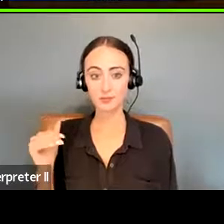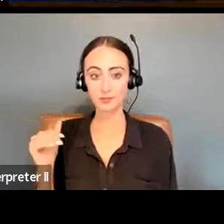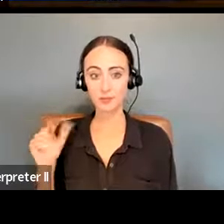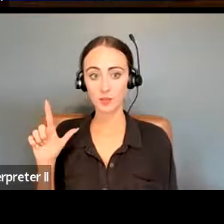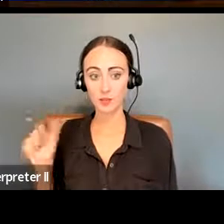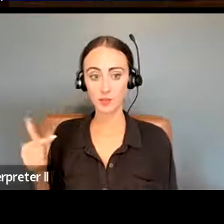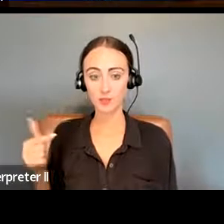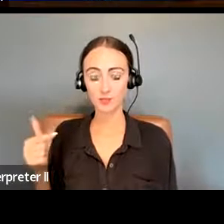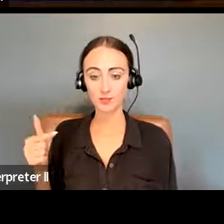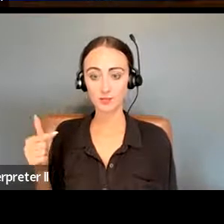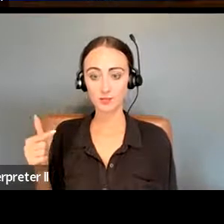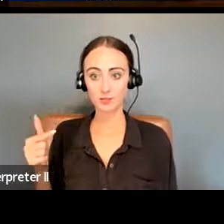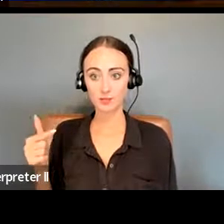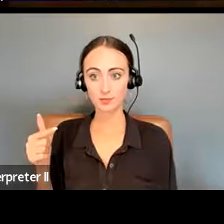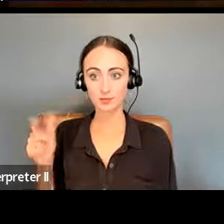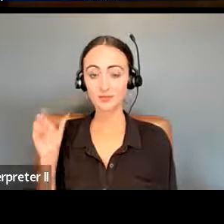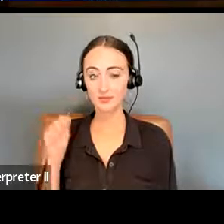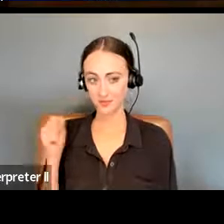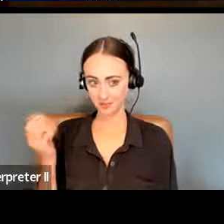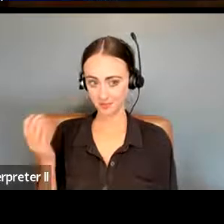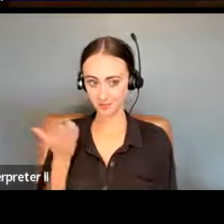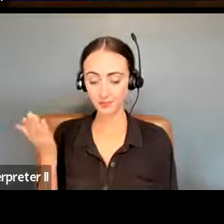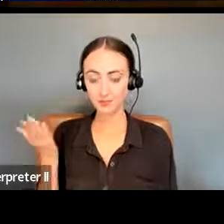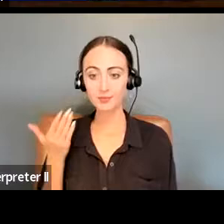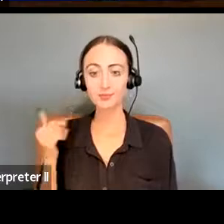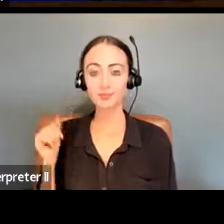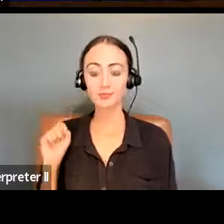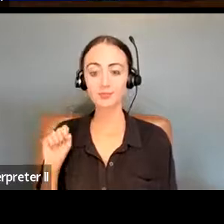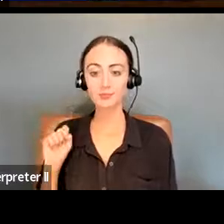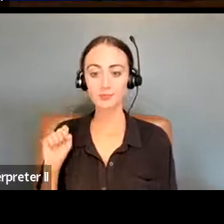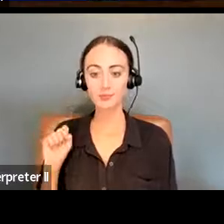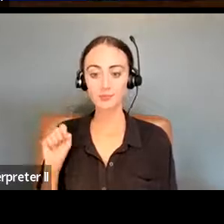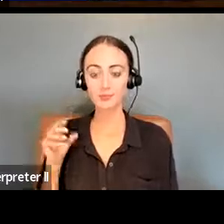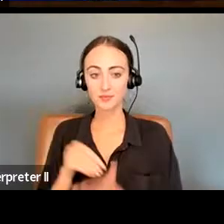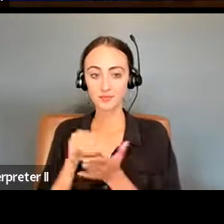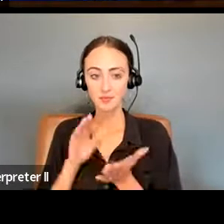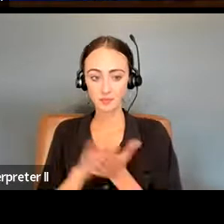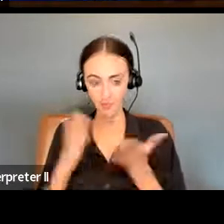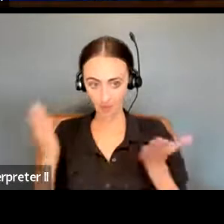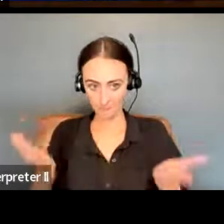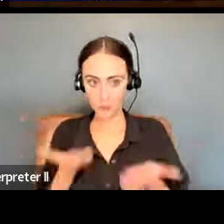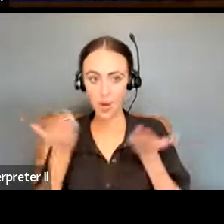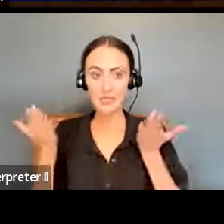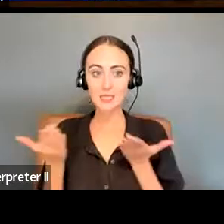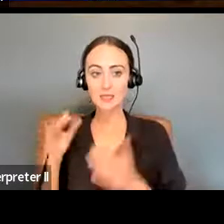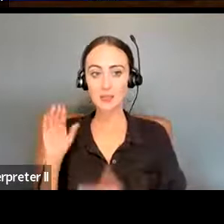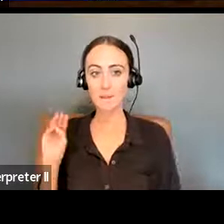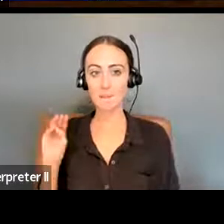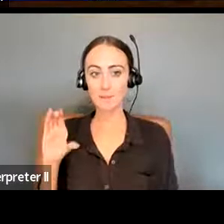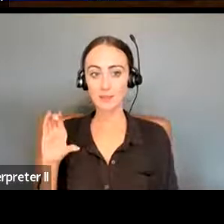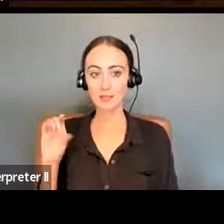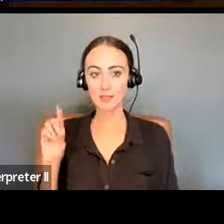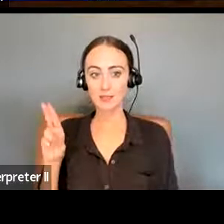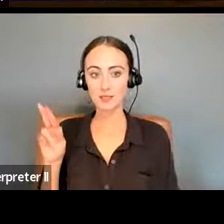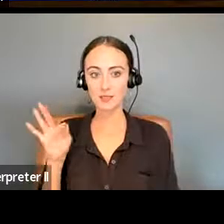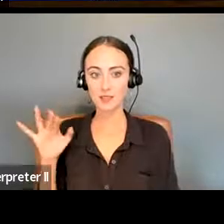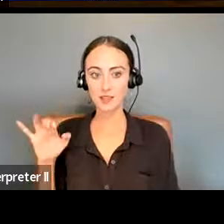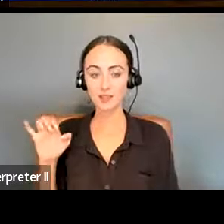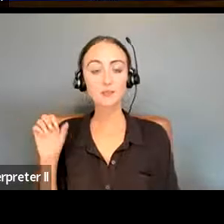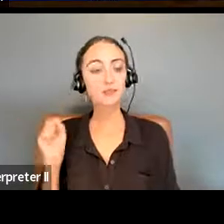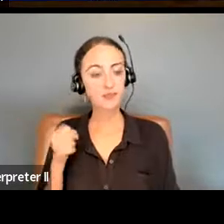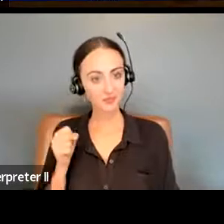Lewis George. Present. Will be recorded as present. Councilmember McDuffie.